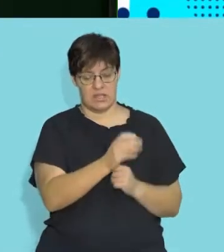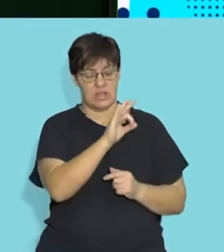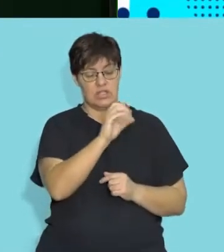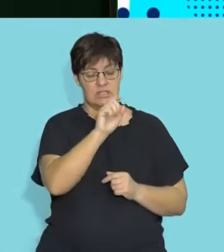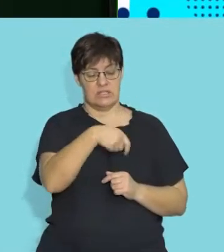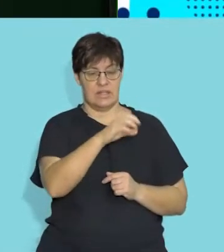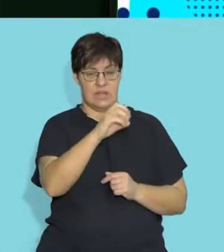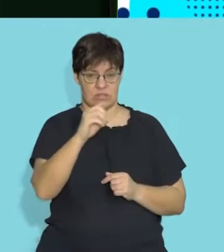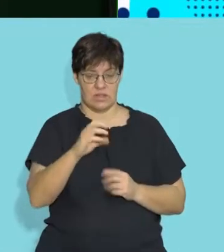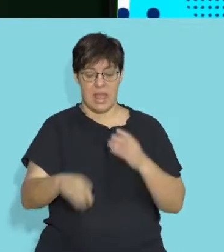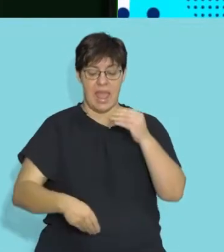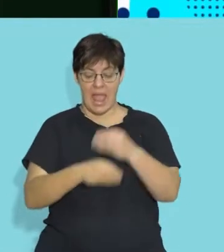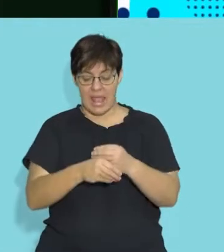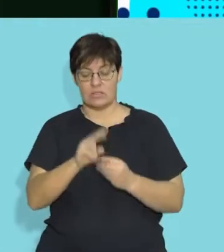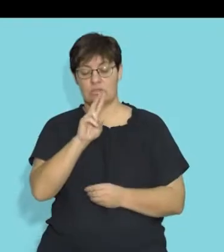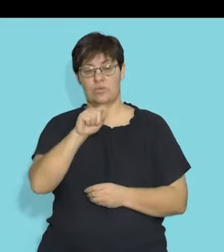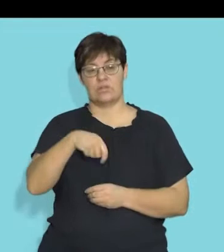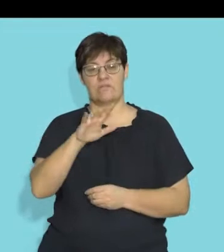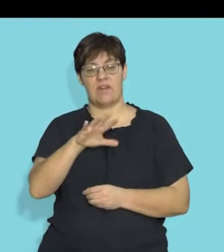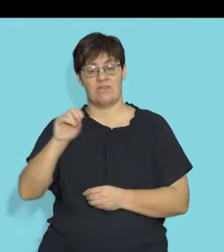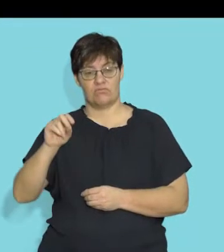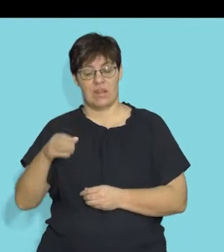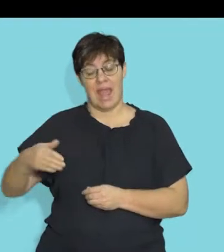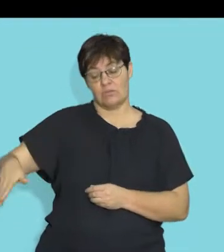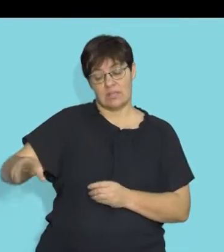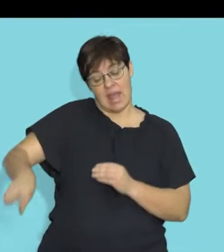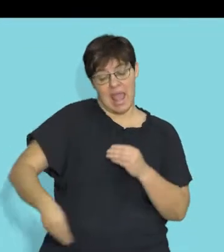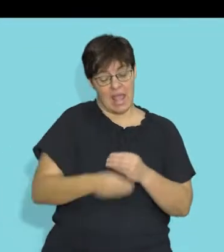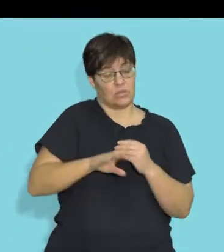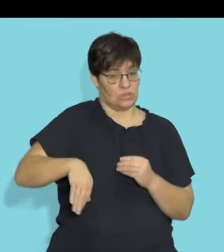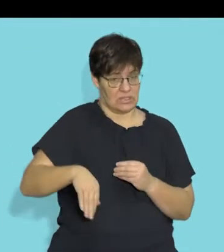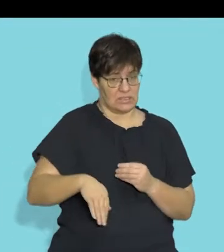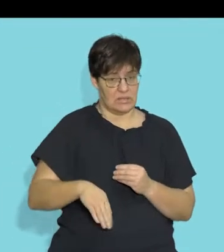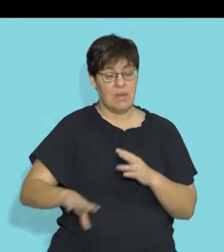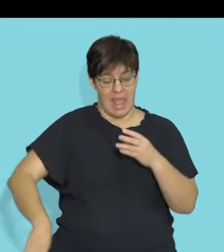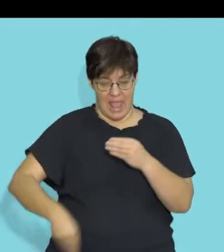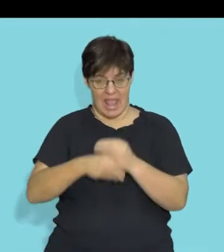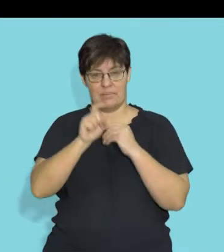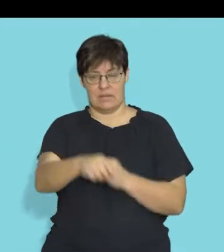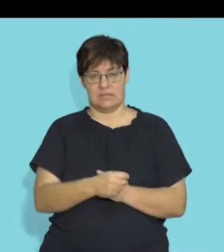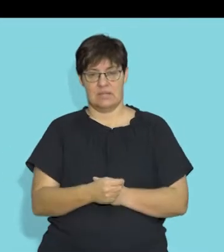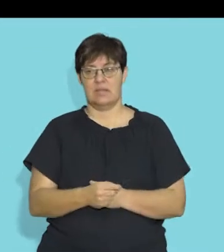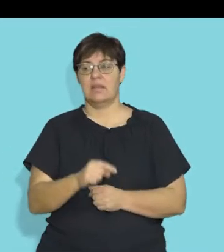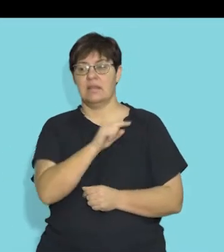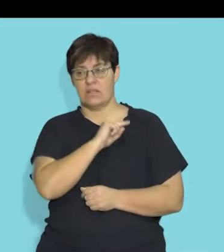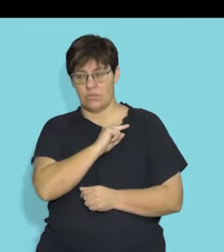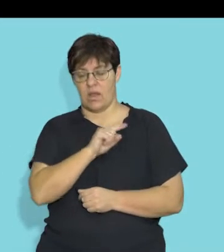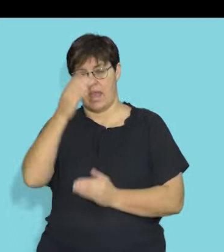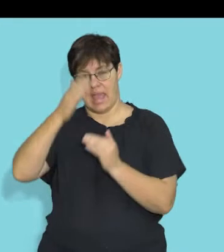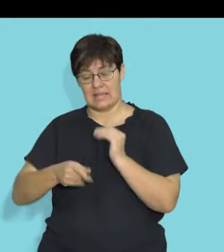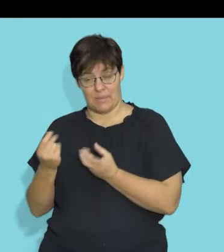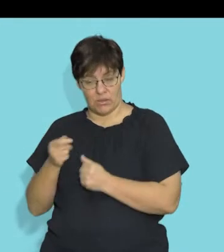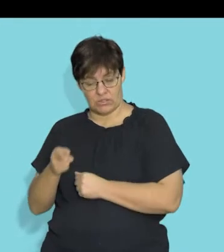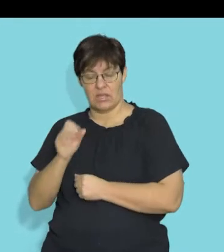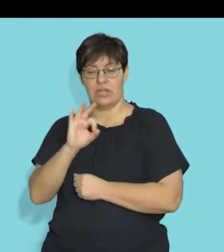add the amount that is still outstanding that I haven't accounted for, 2,500. Therefore, this will